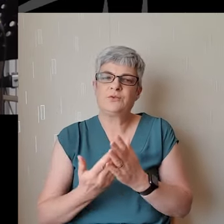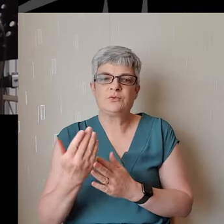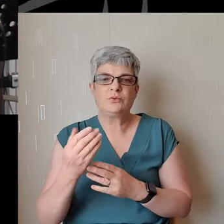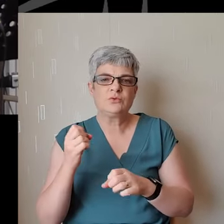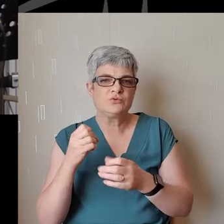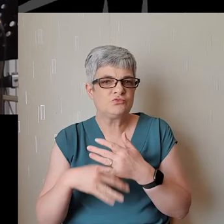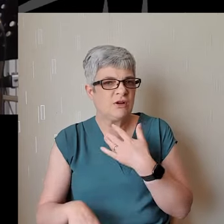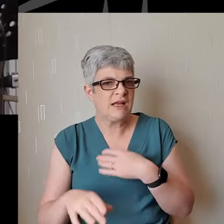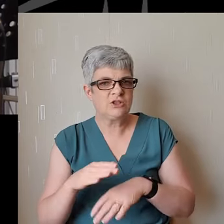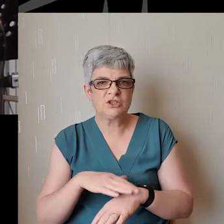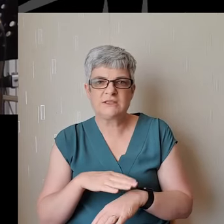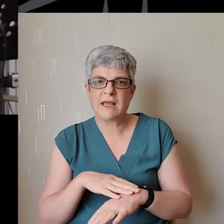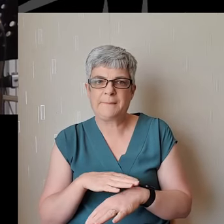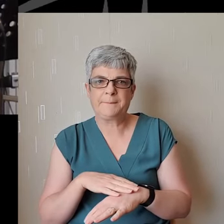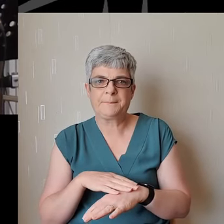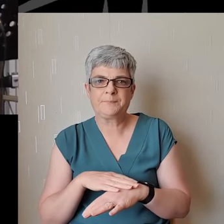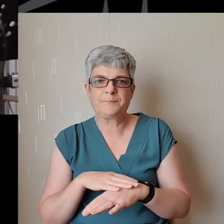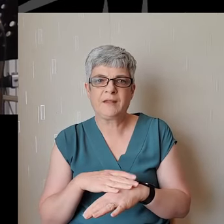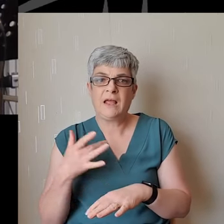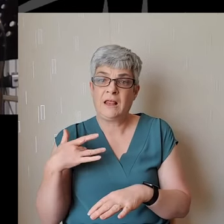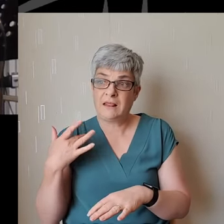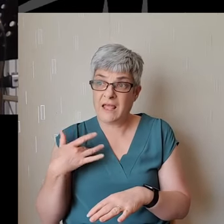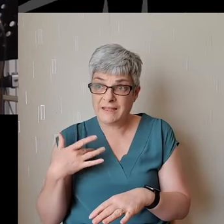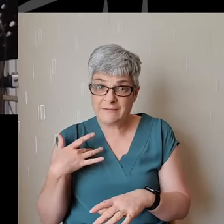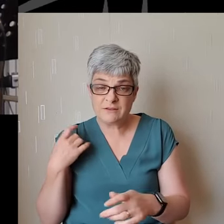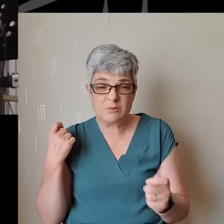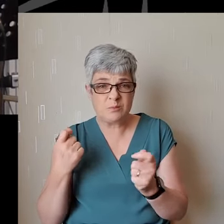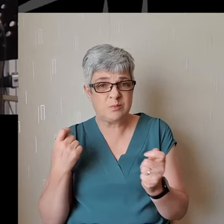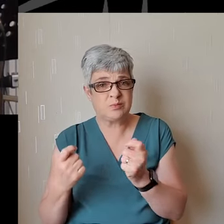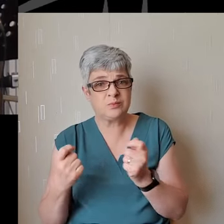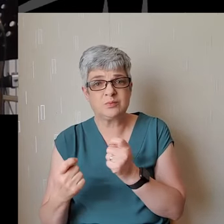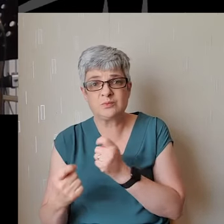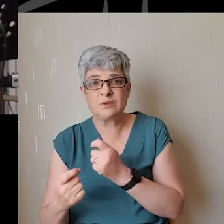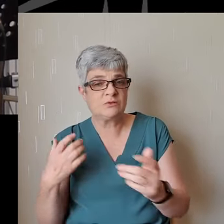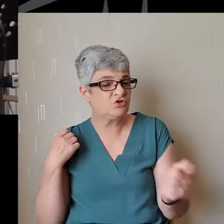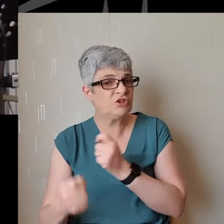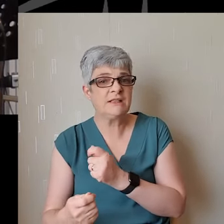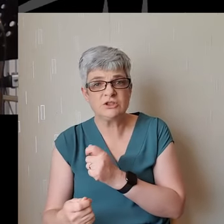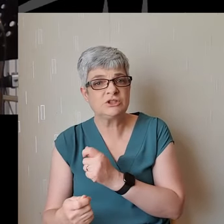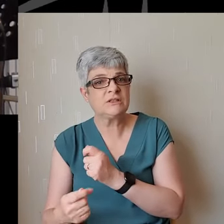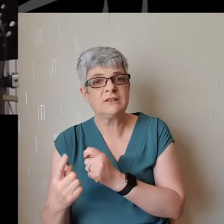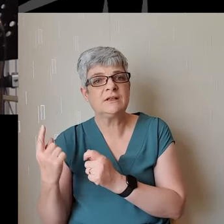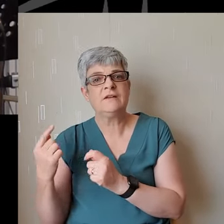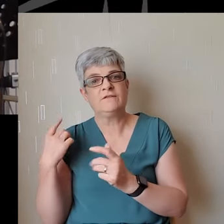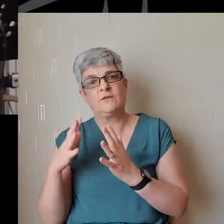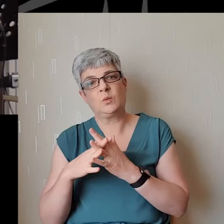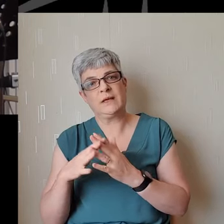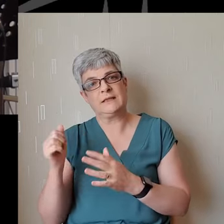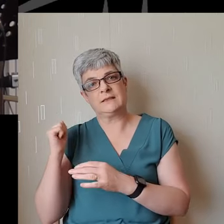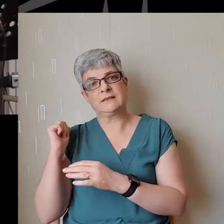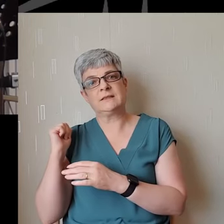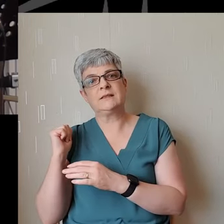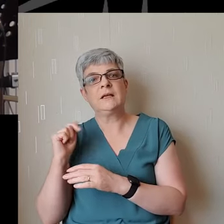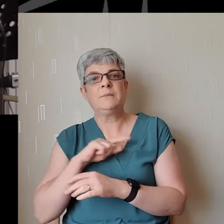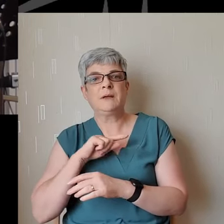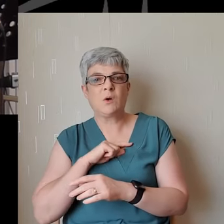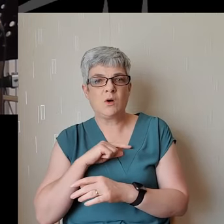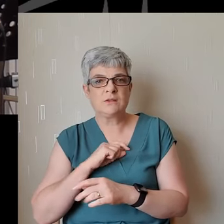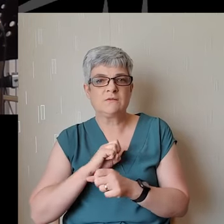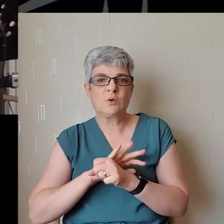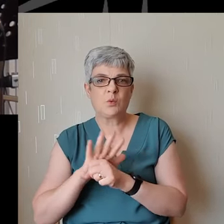strange time. The lives of all of us have been altered suddenly in the past few weeks because